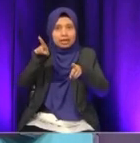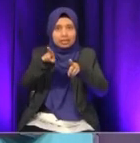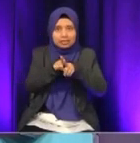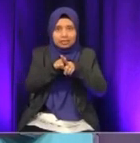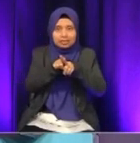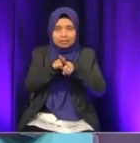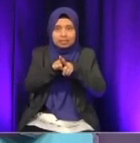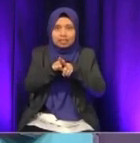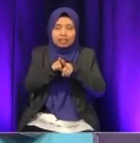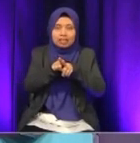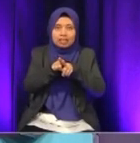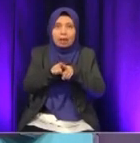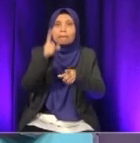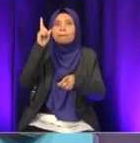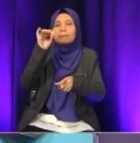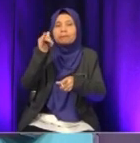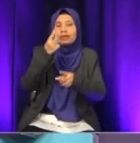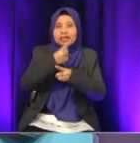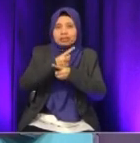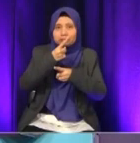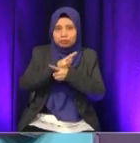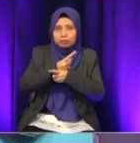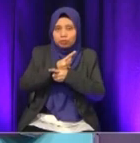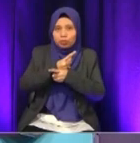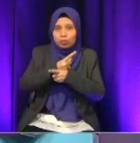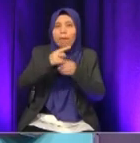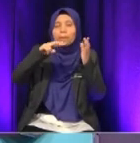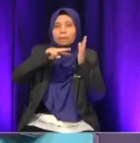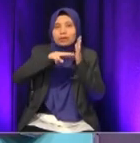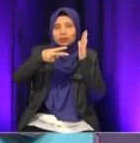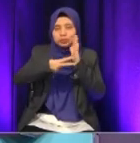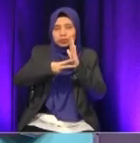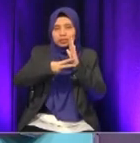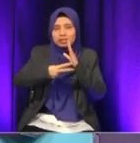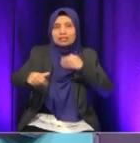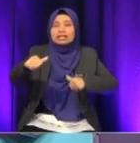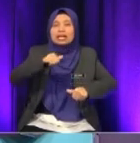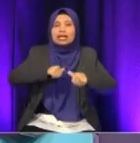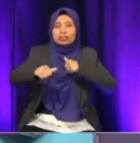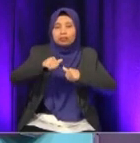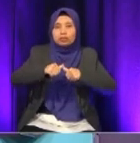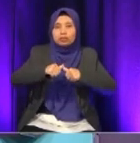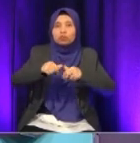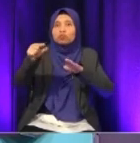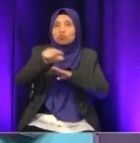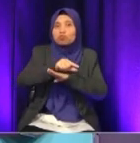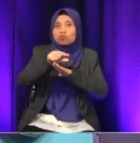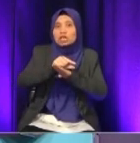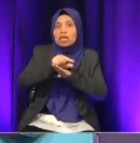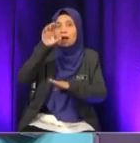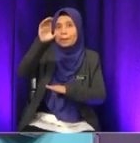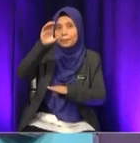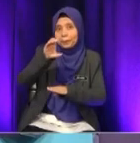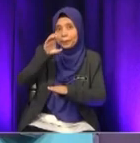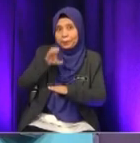few phrases with its correct definition. Okay. So for this activity, they are going to use their traffic light card, which is the red